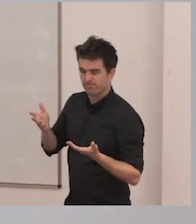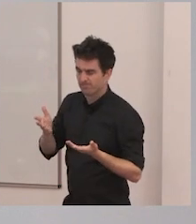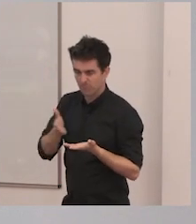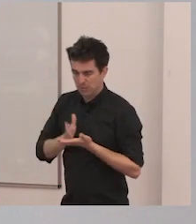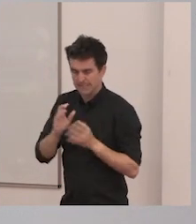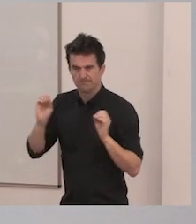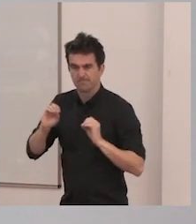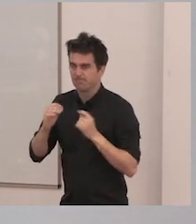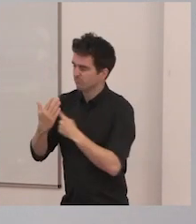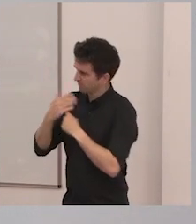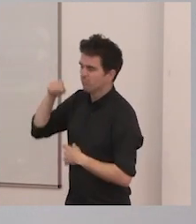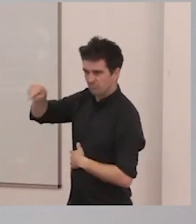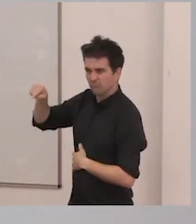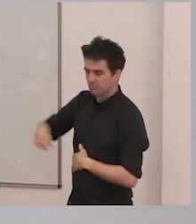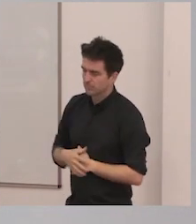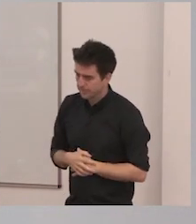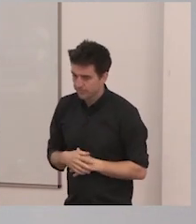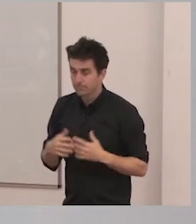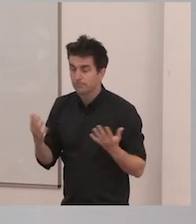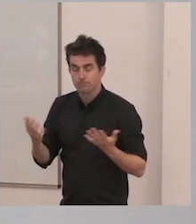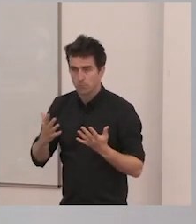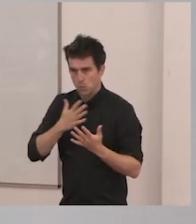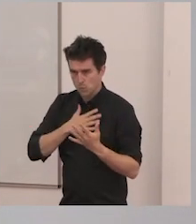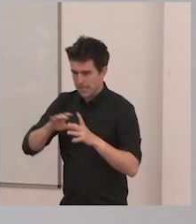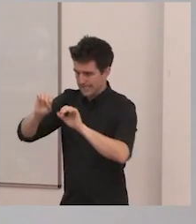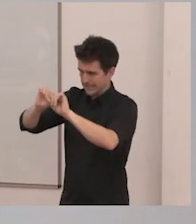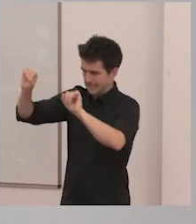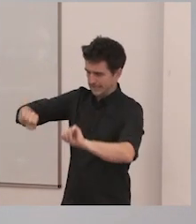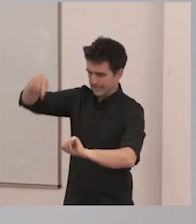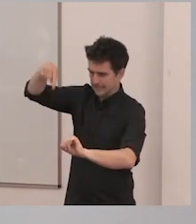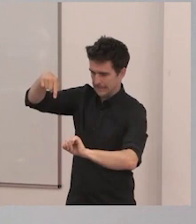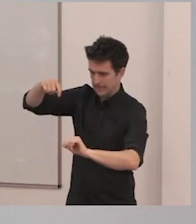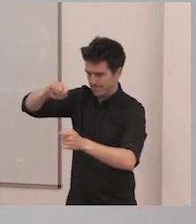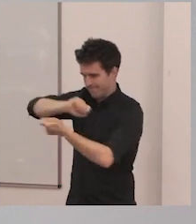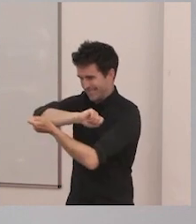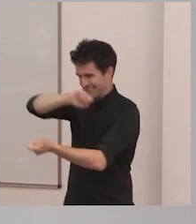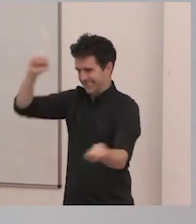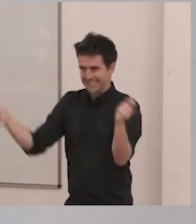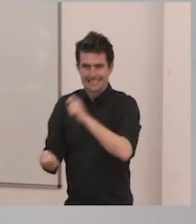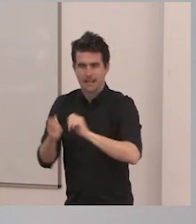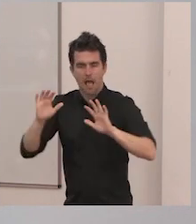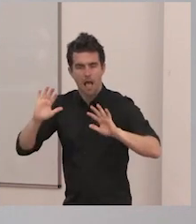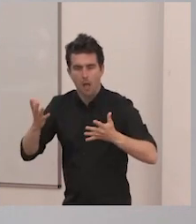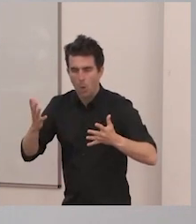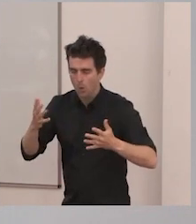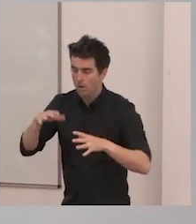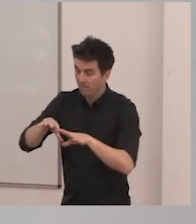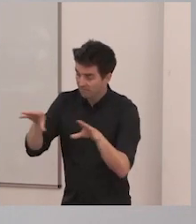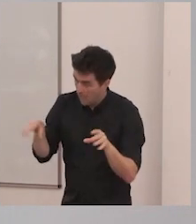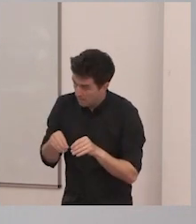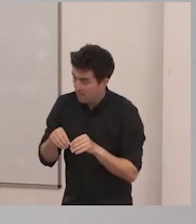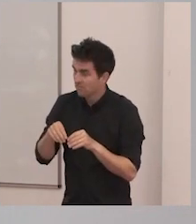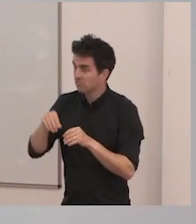to develop and implement deinstitutionalisation strategies, including with regard to